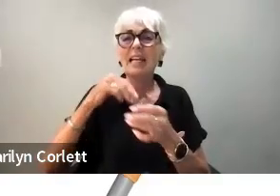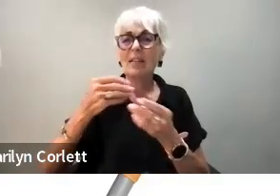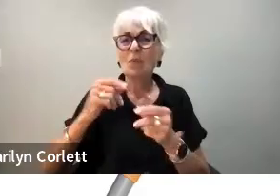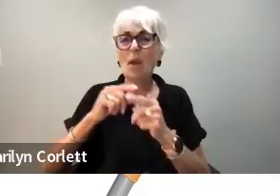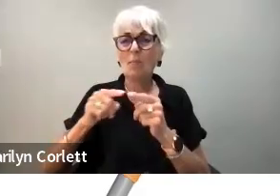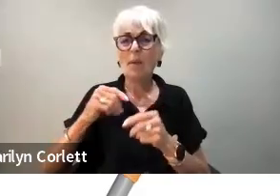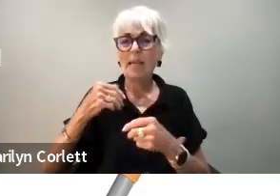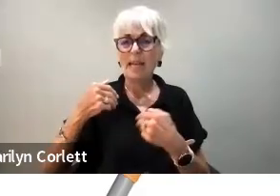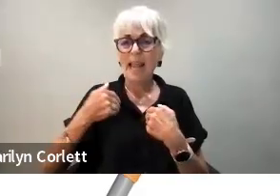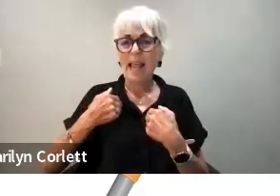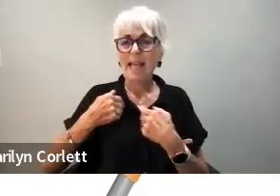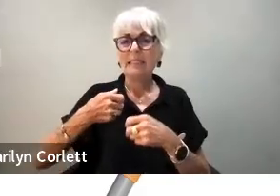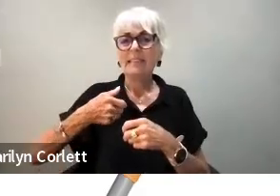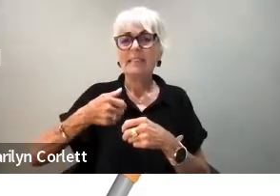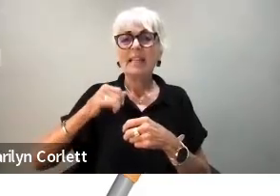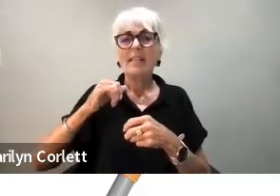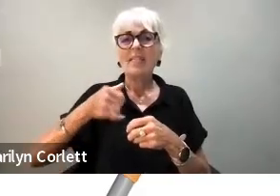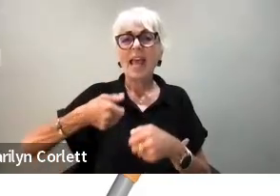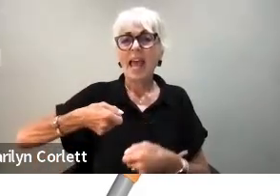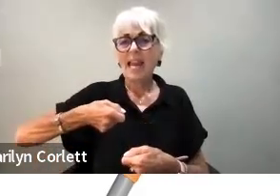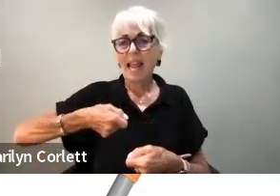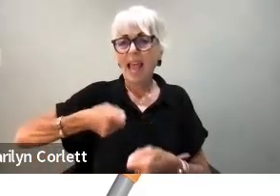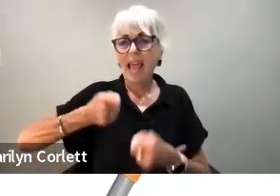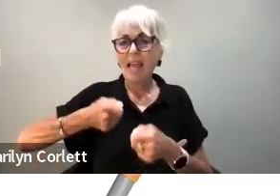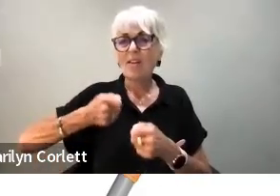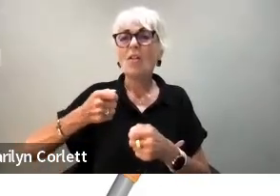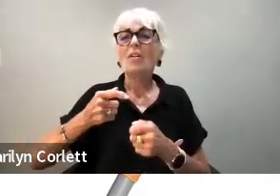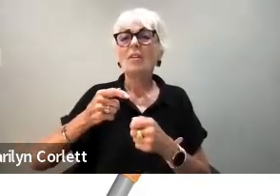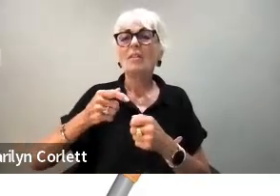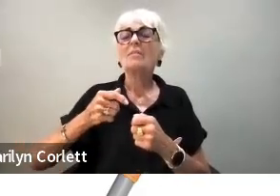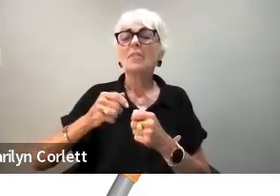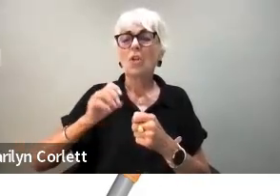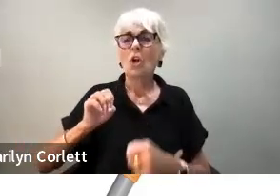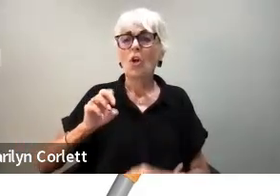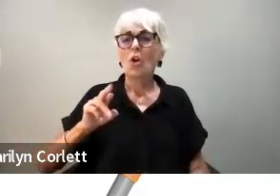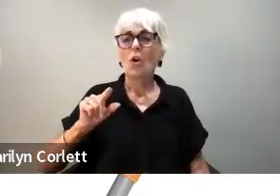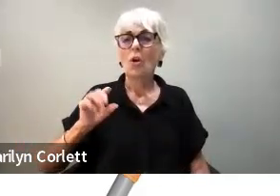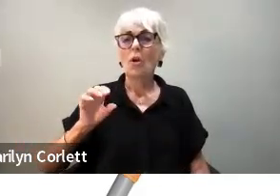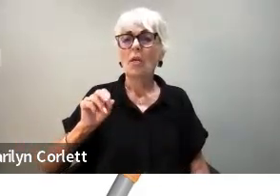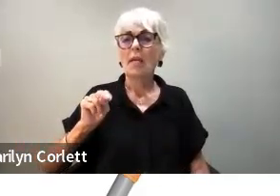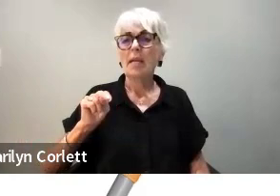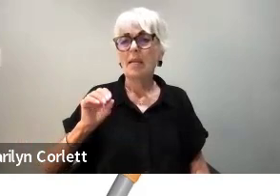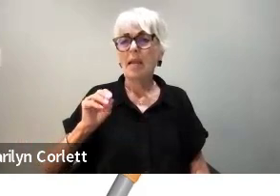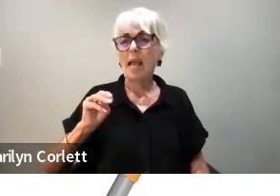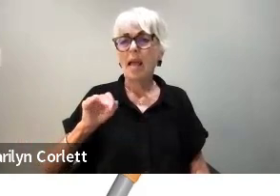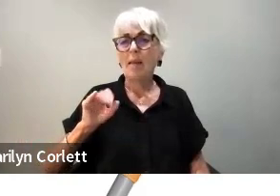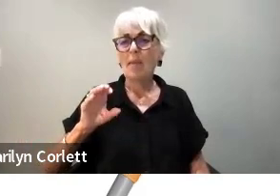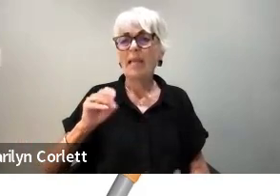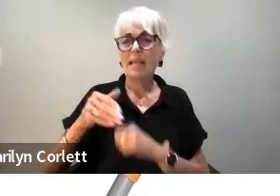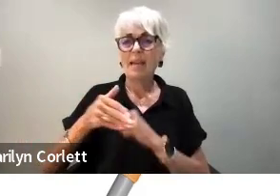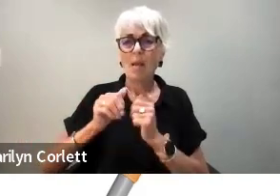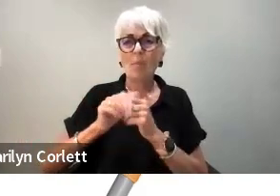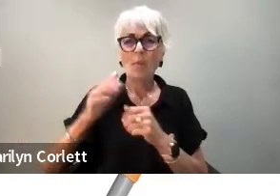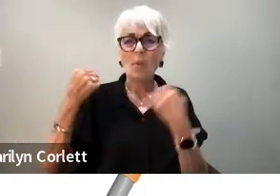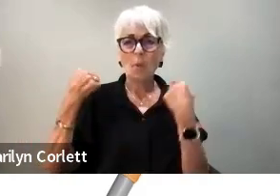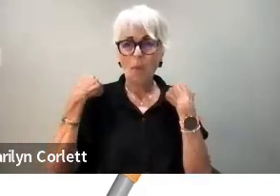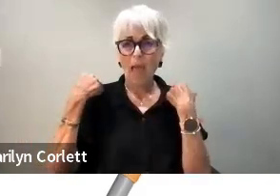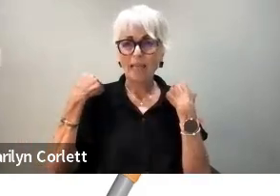there, and this is supposed to help with back strain. And I believe that one is adjustable as well.